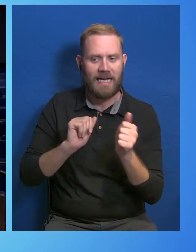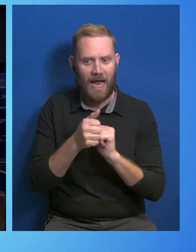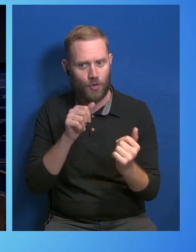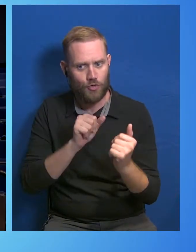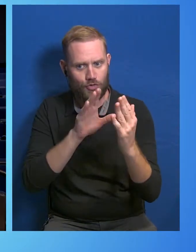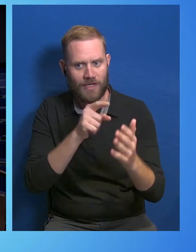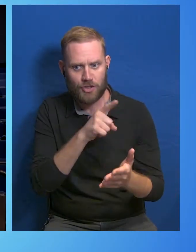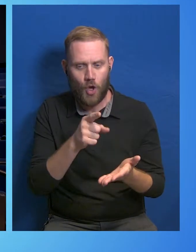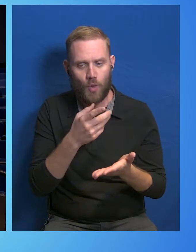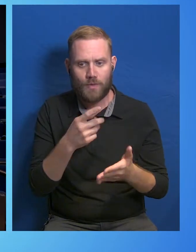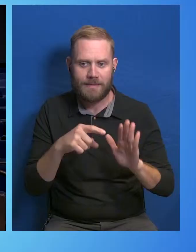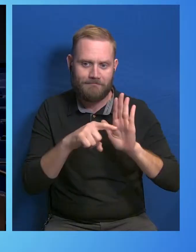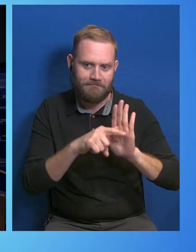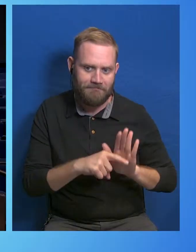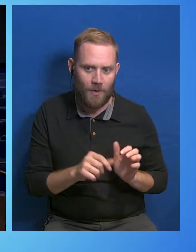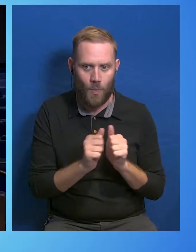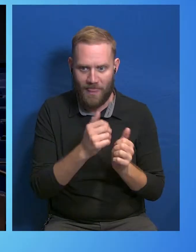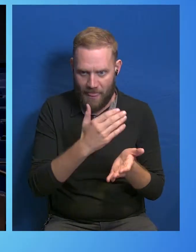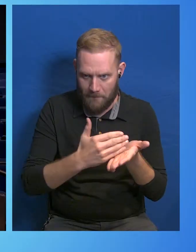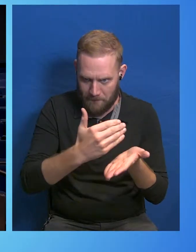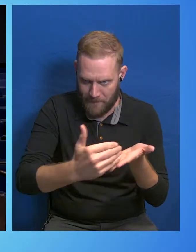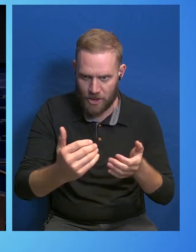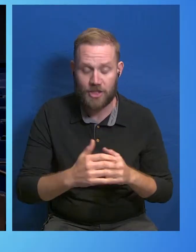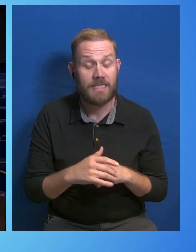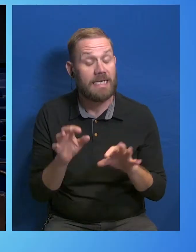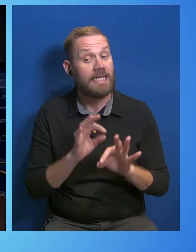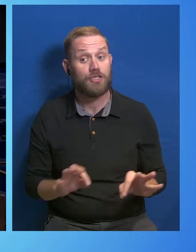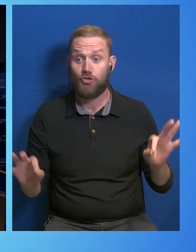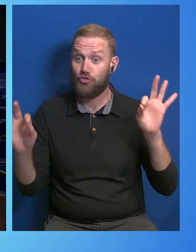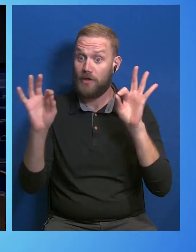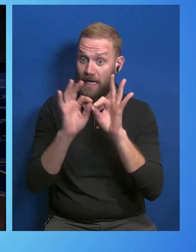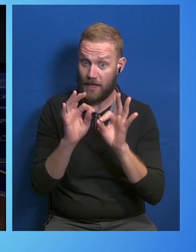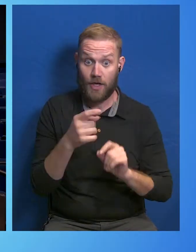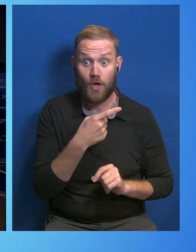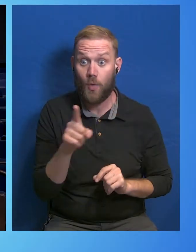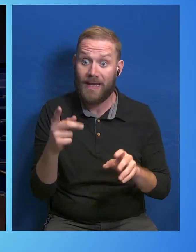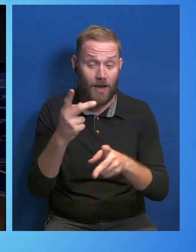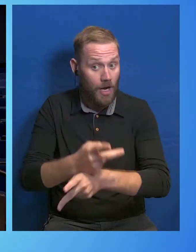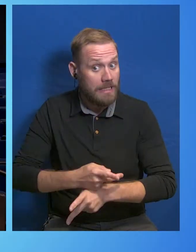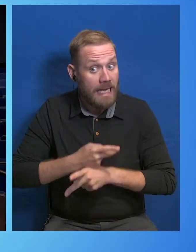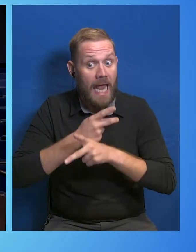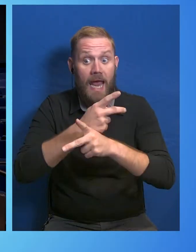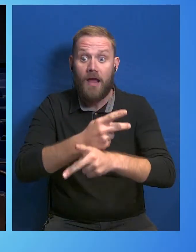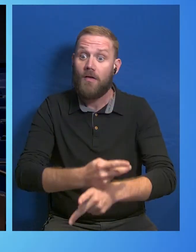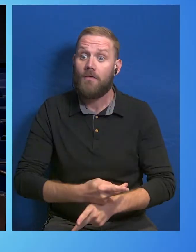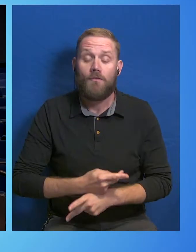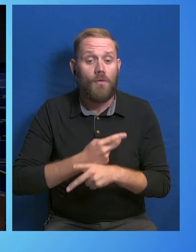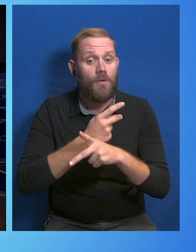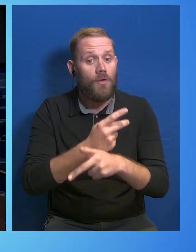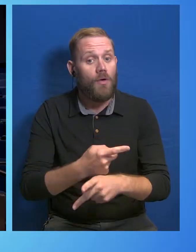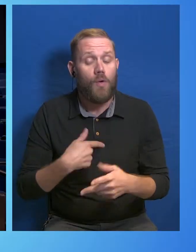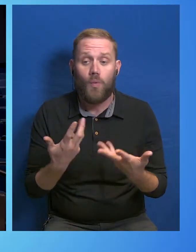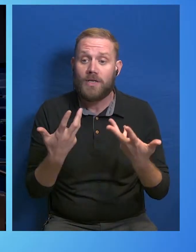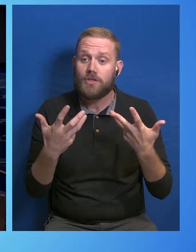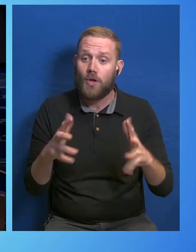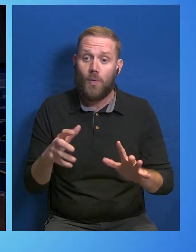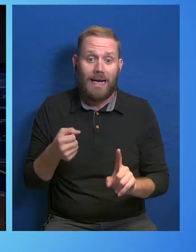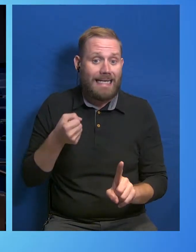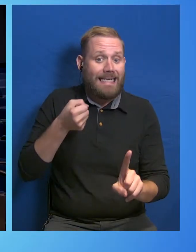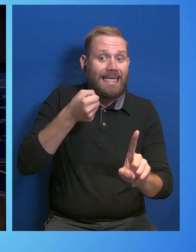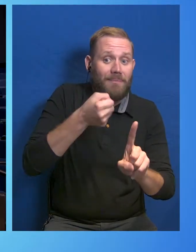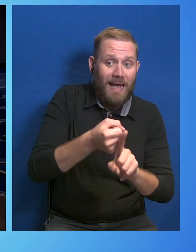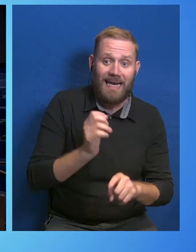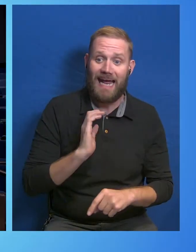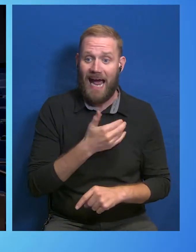shortfalls. But I think it's extremely critical that we are very careful that we don't impact our